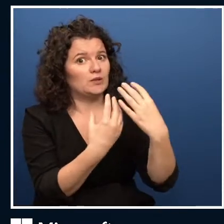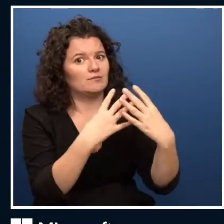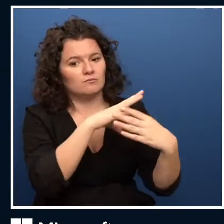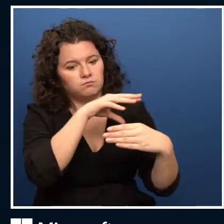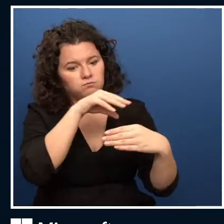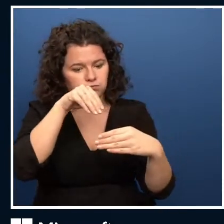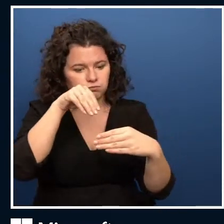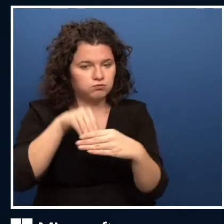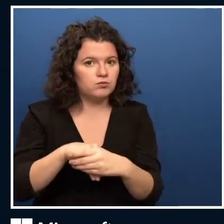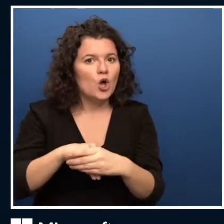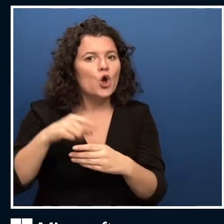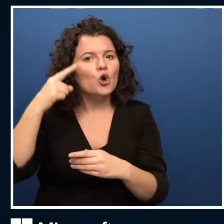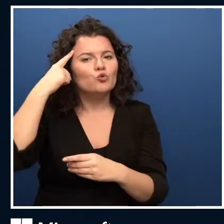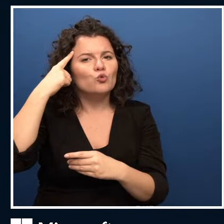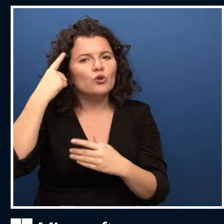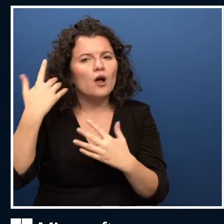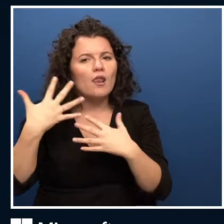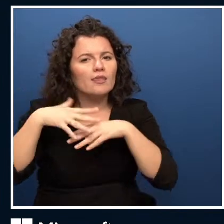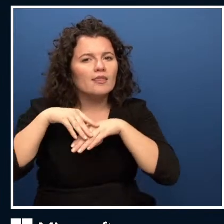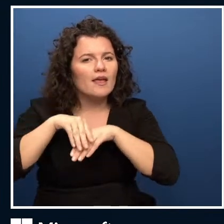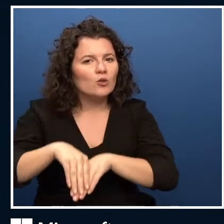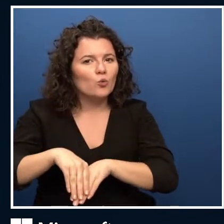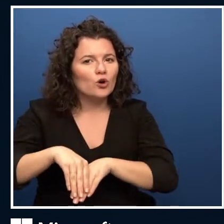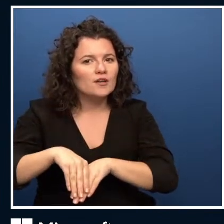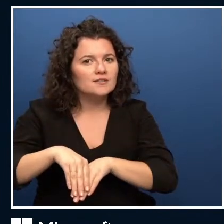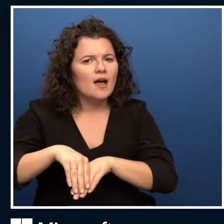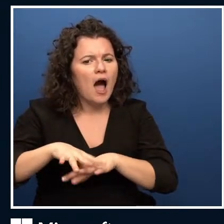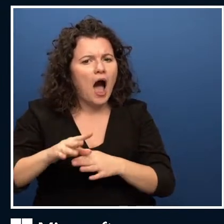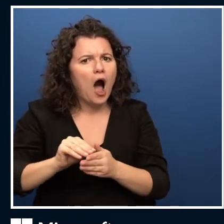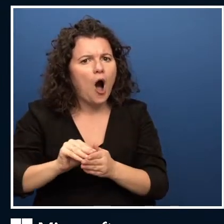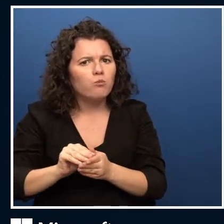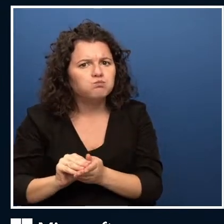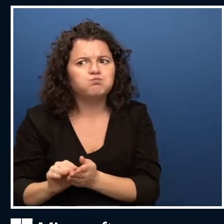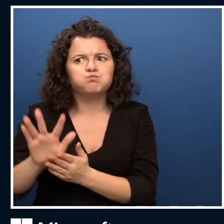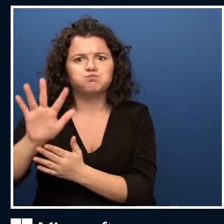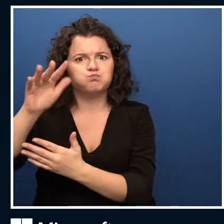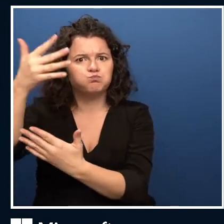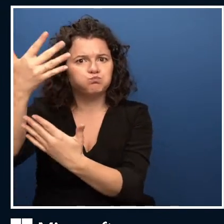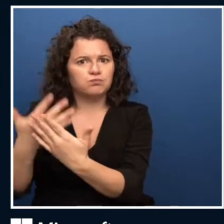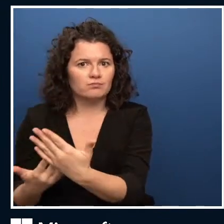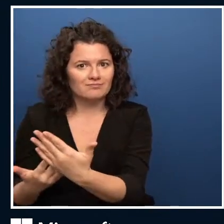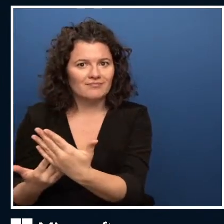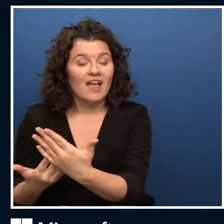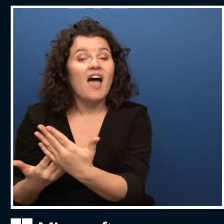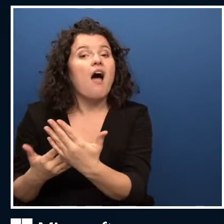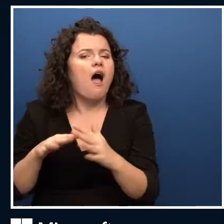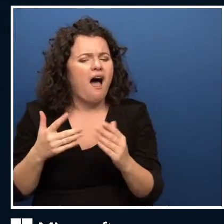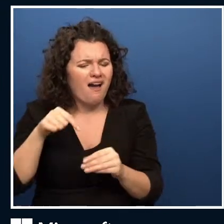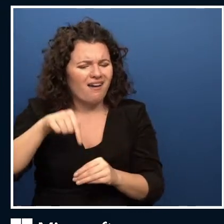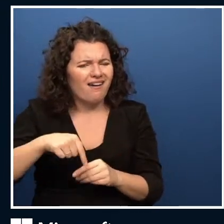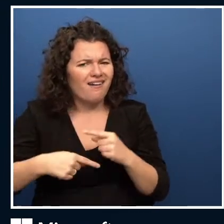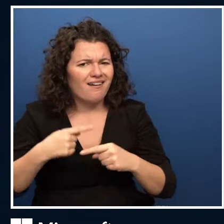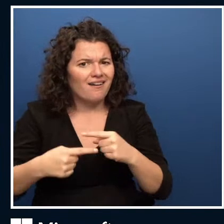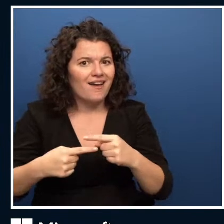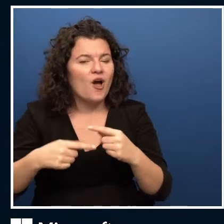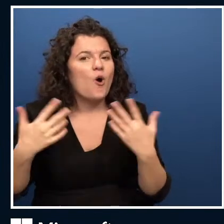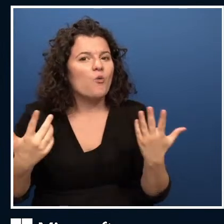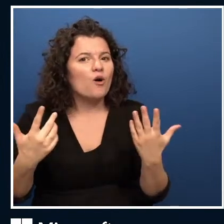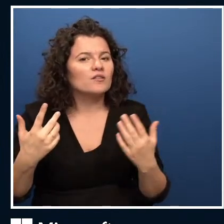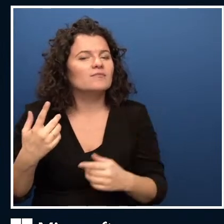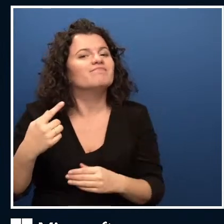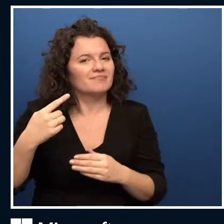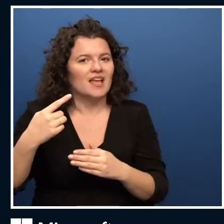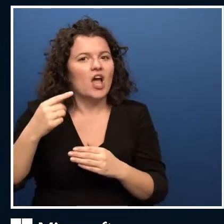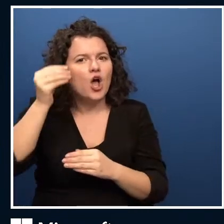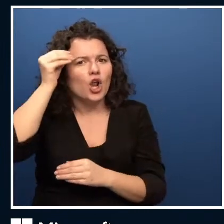yep, that's the surprise. We are going to be using deep learning for doing our sound recognition,